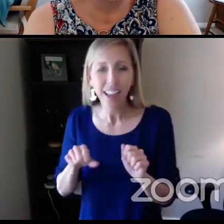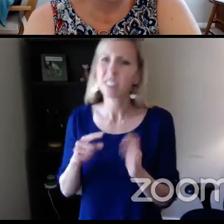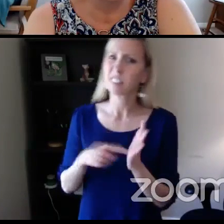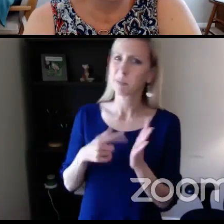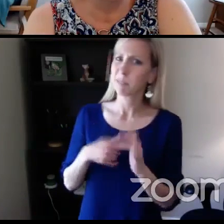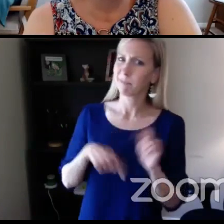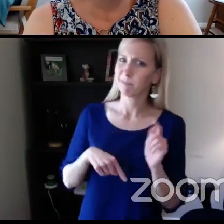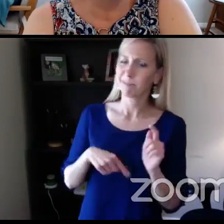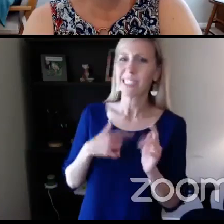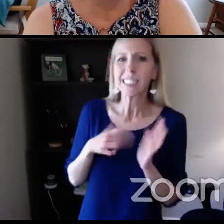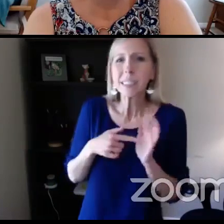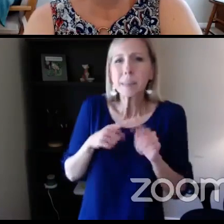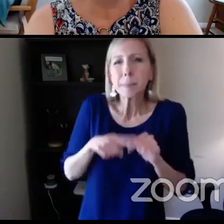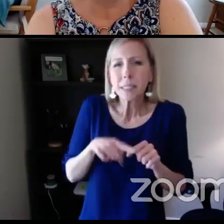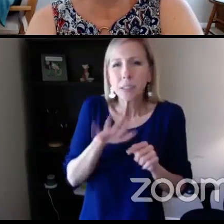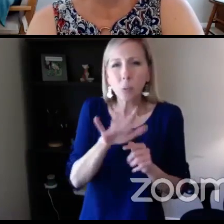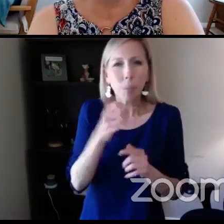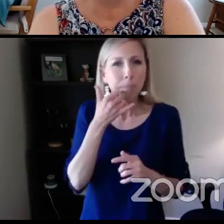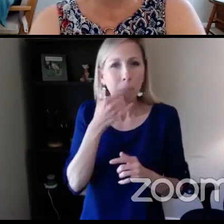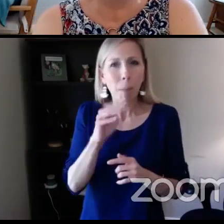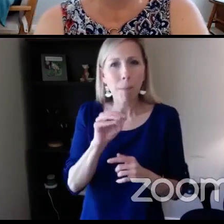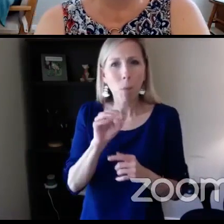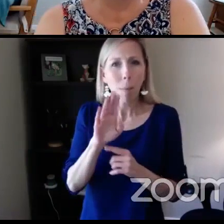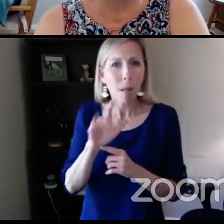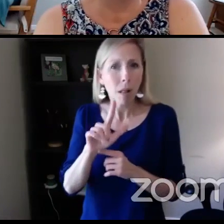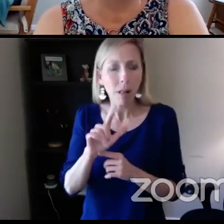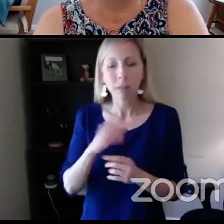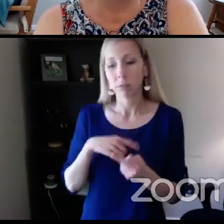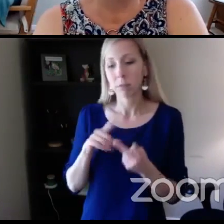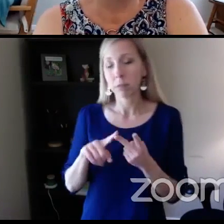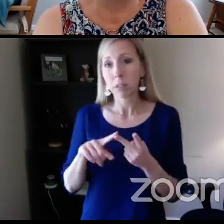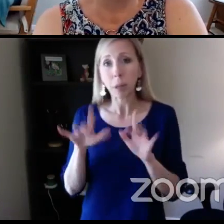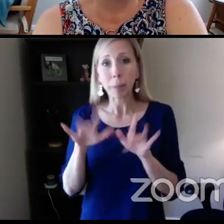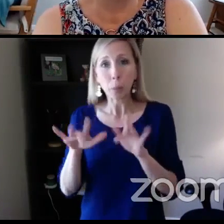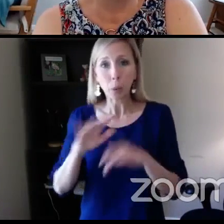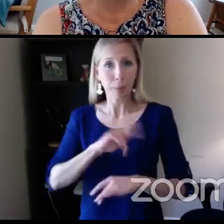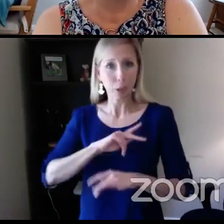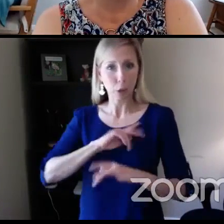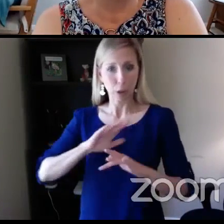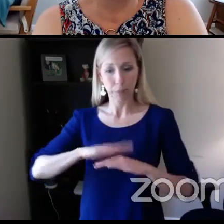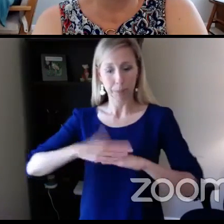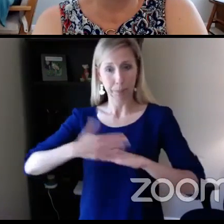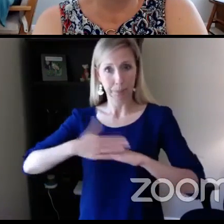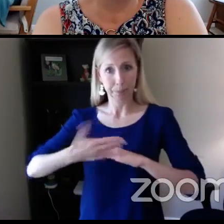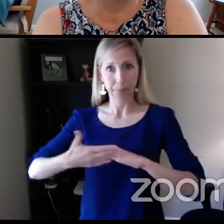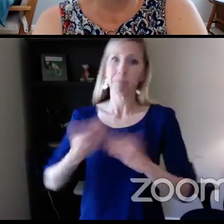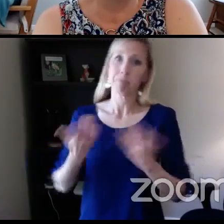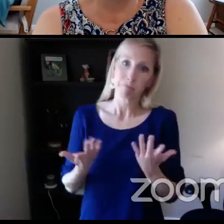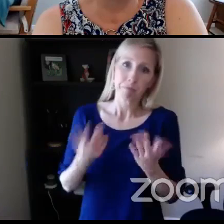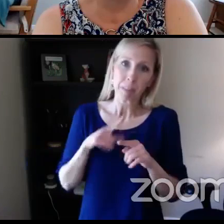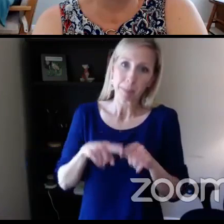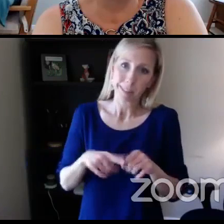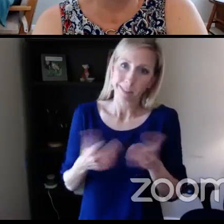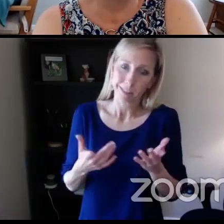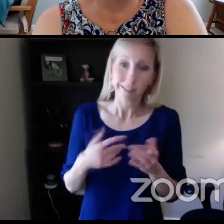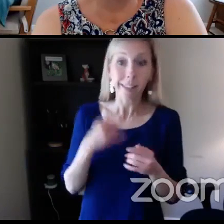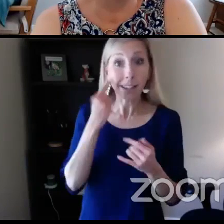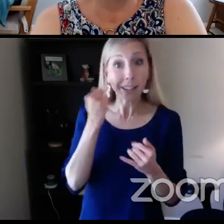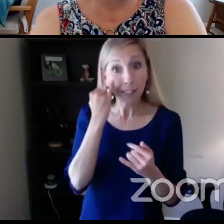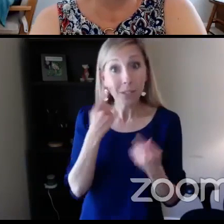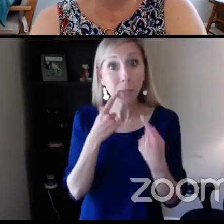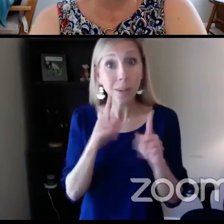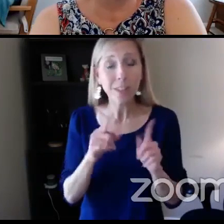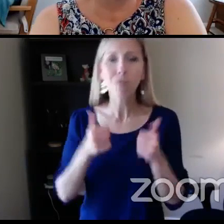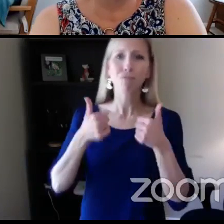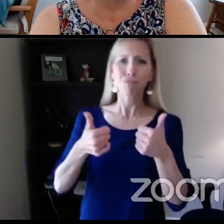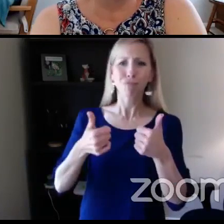on a mobile device or you're on a personal computer or a laptop. So if it works, great. If